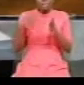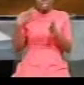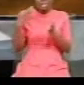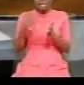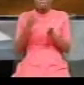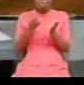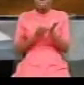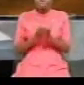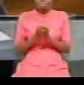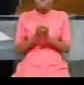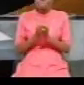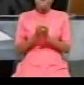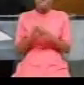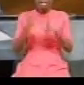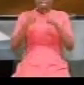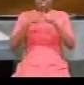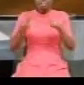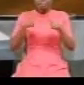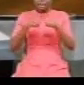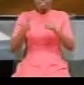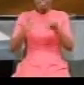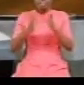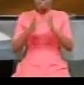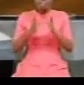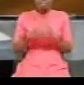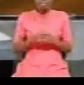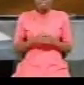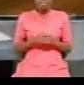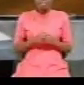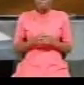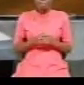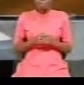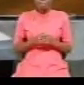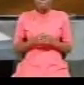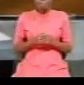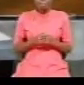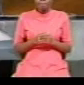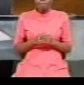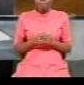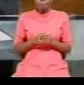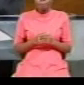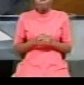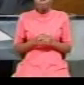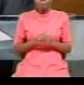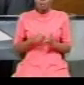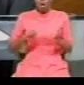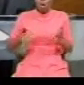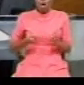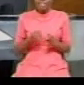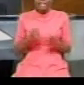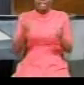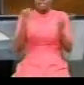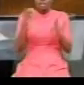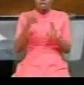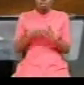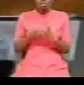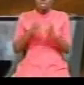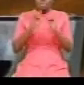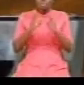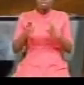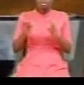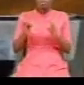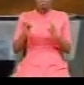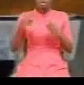through various medias, other area of duty include teaching new converts to make